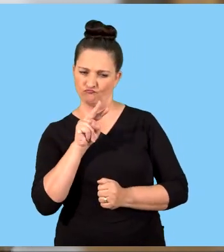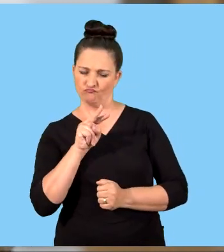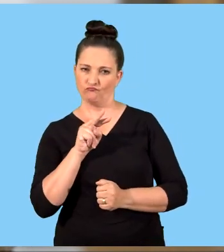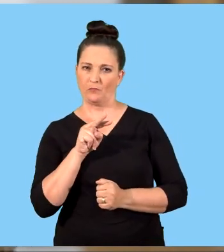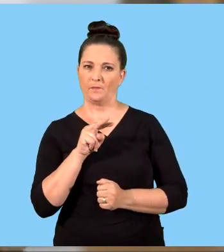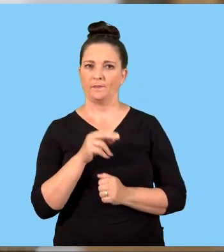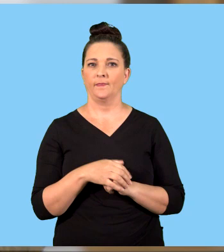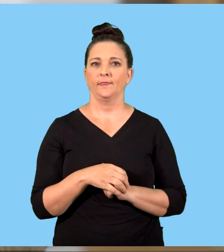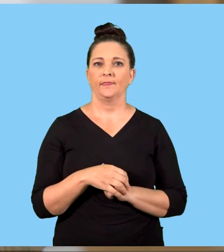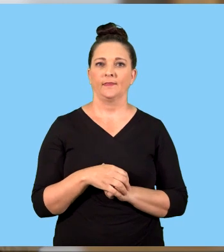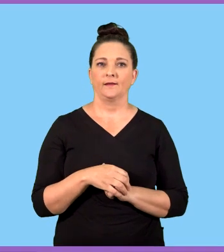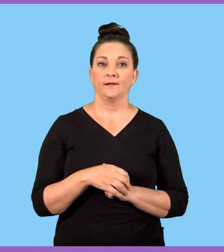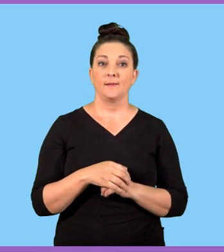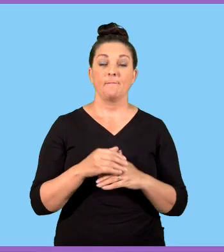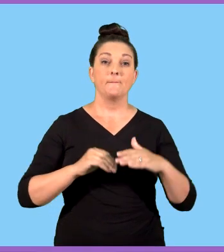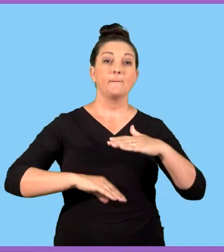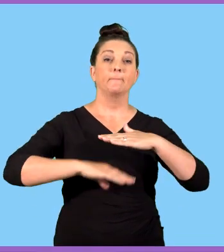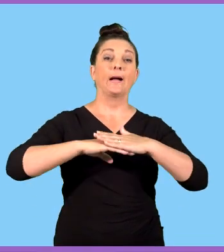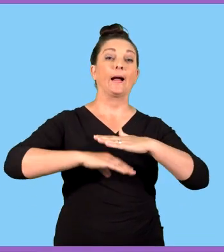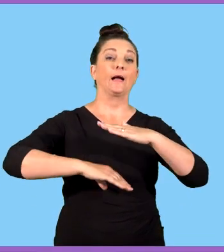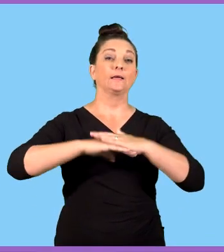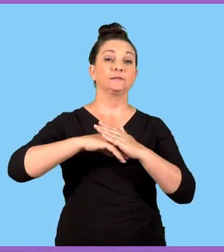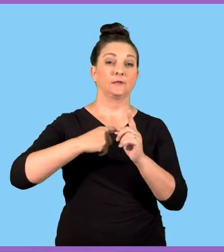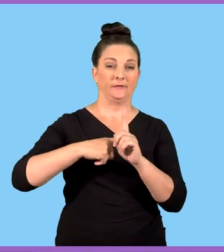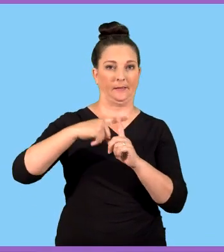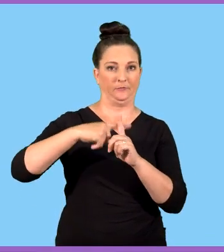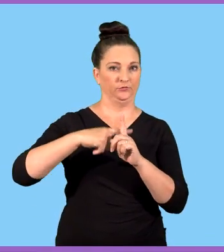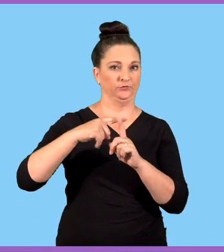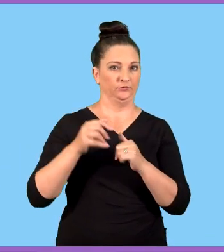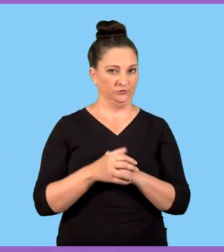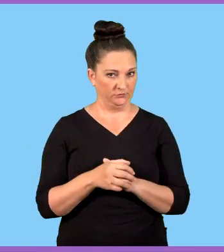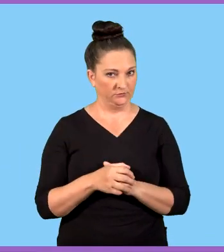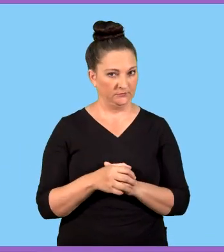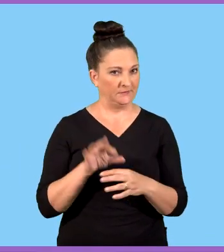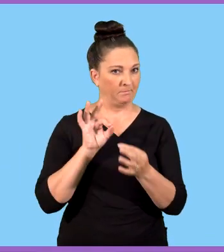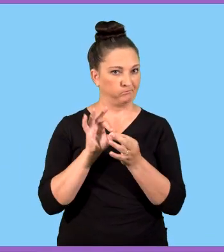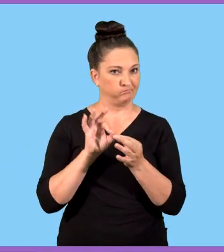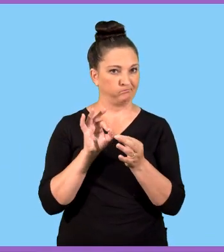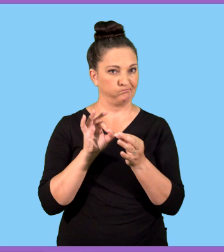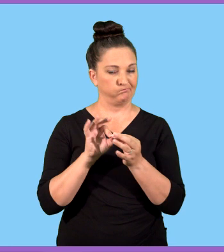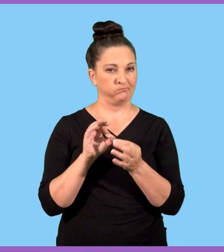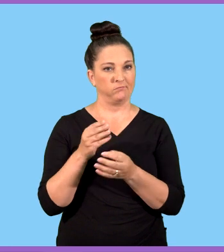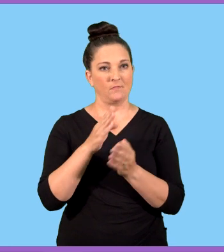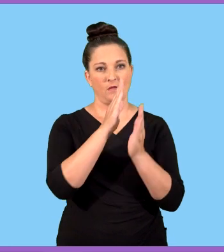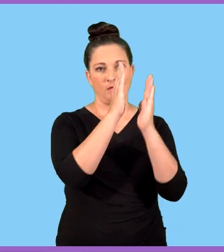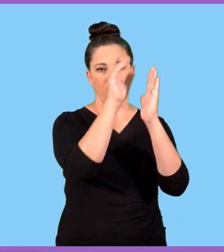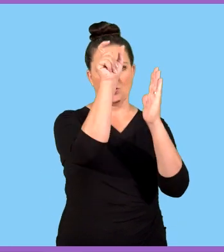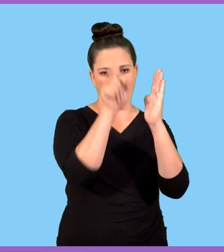if I'm looking for the mean average maximum temperature, that column specifically is